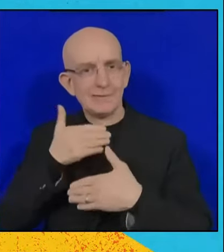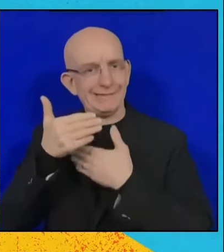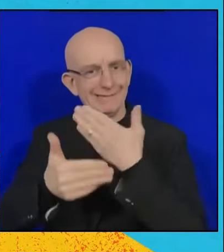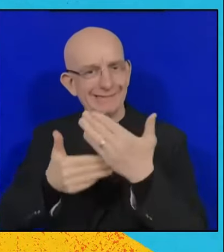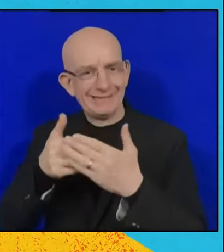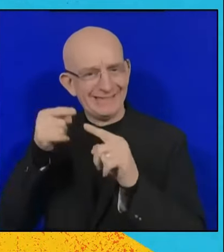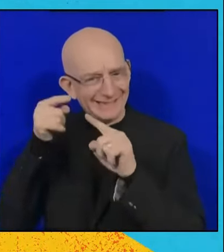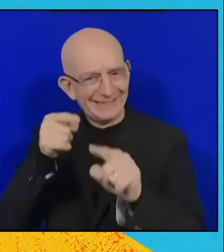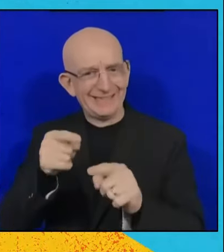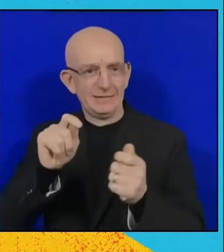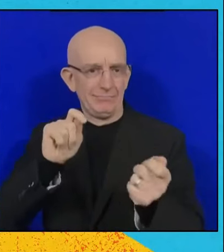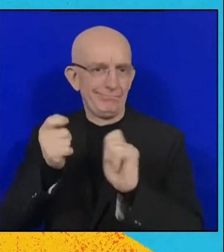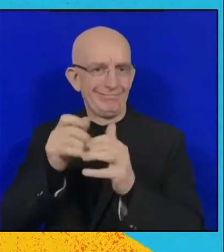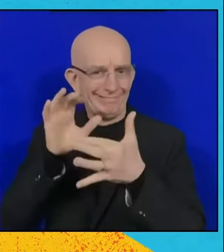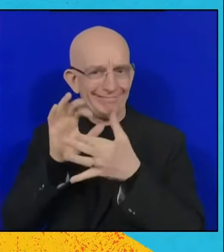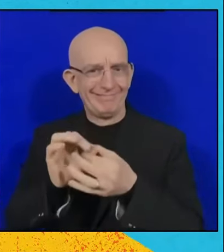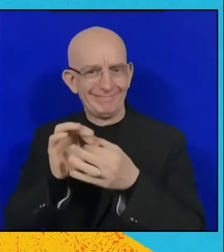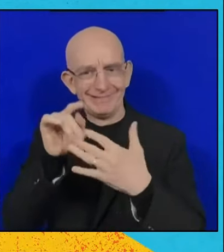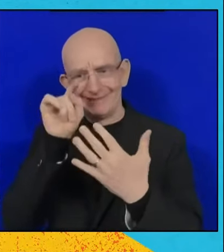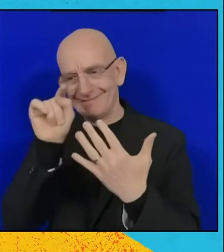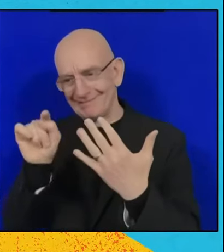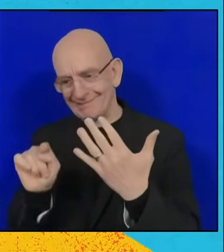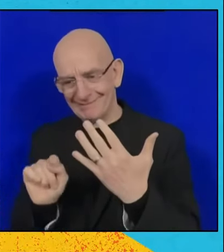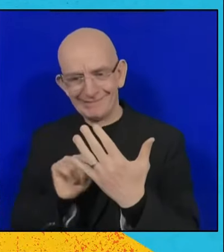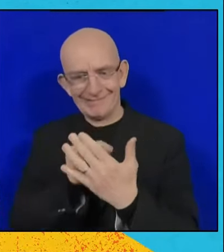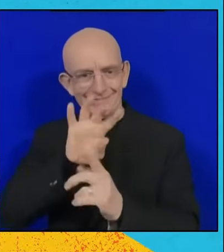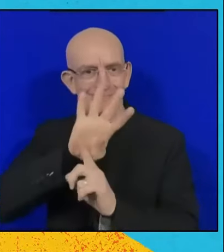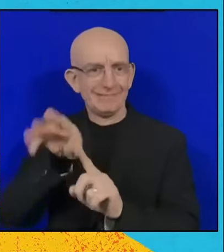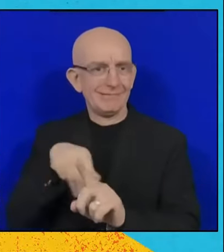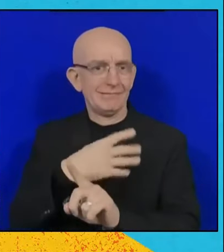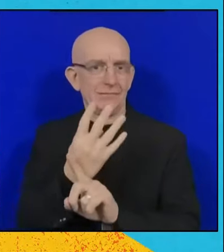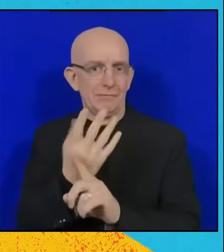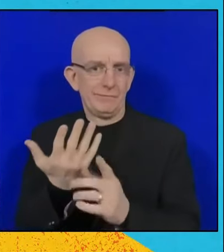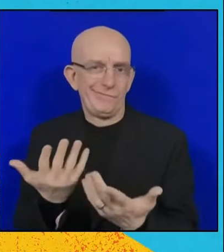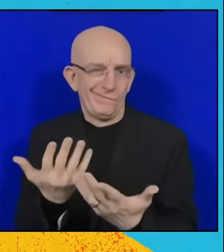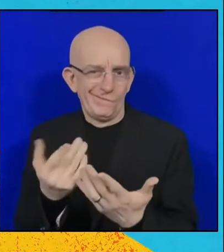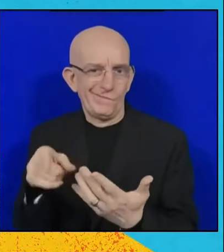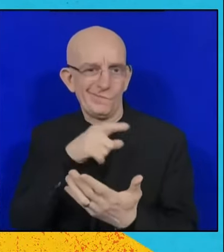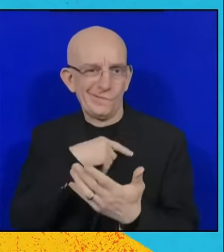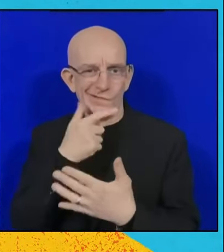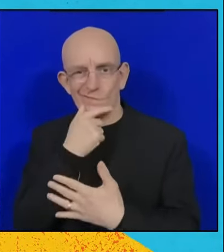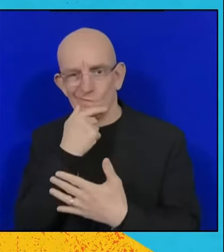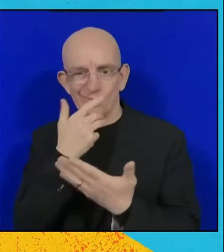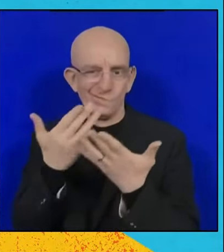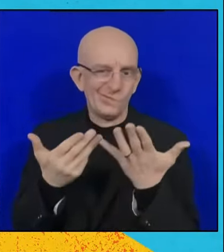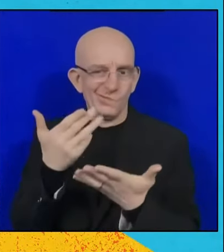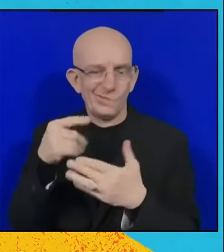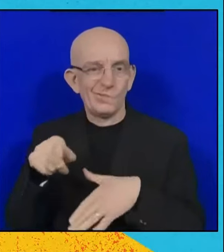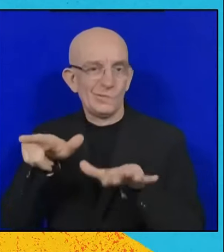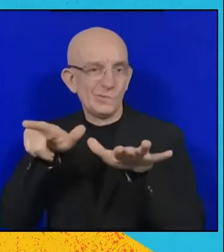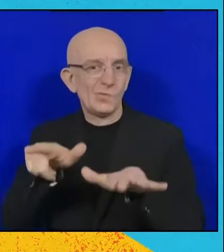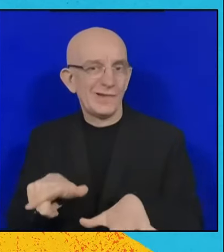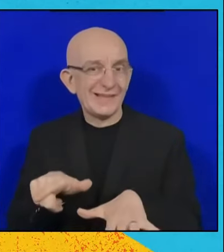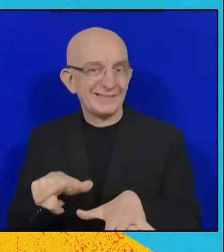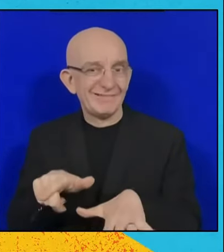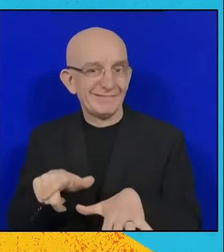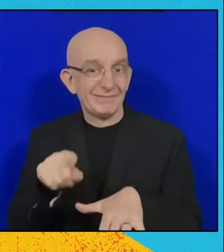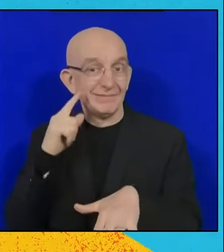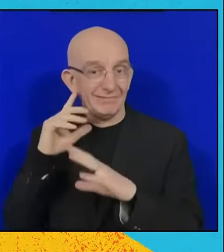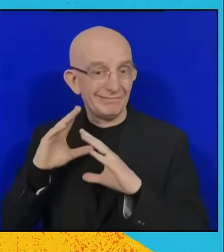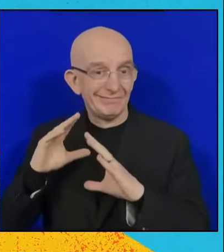heard from the president of the ECOSOC. We just concluded the UN Vote Conference.